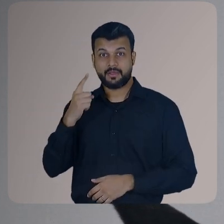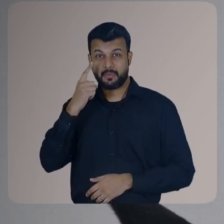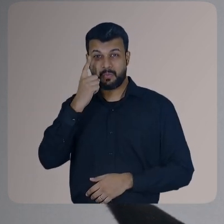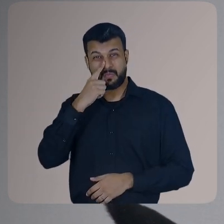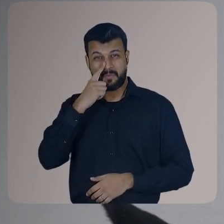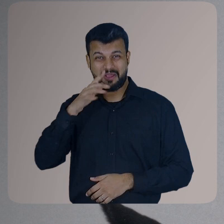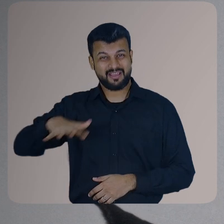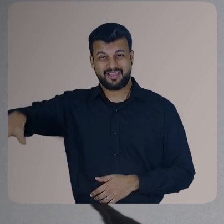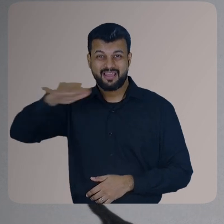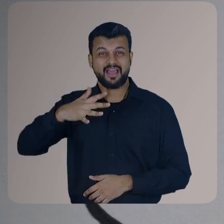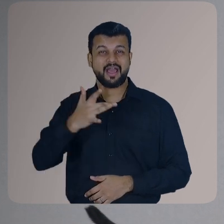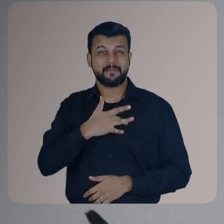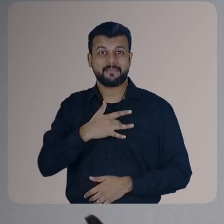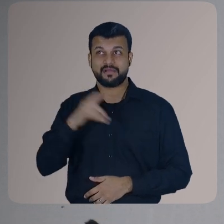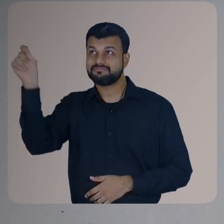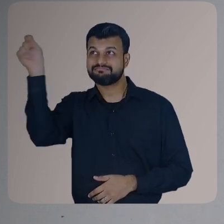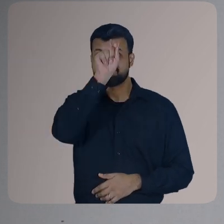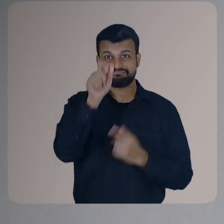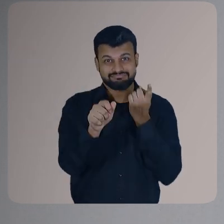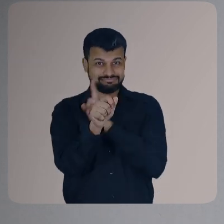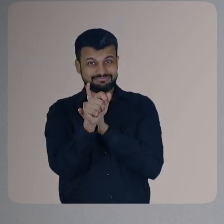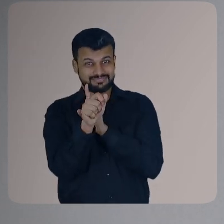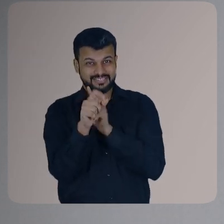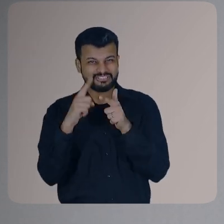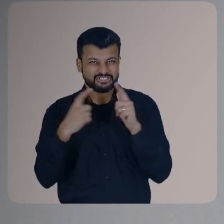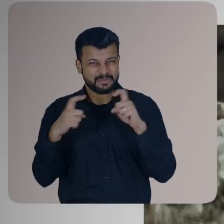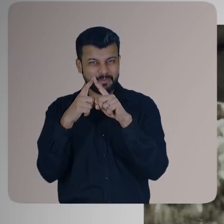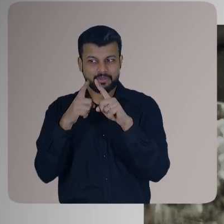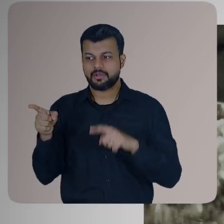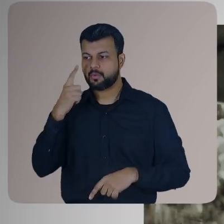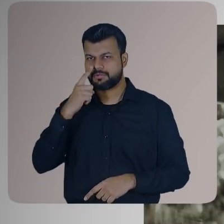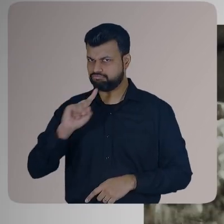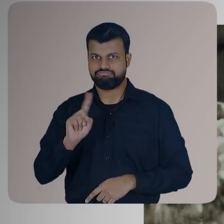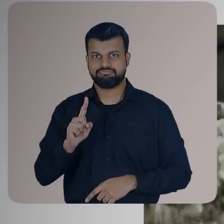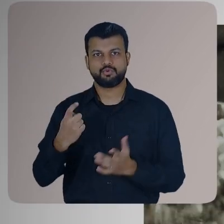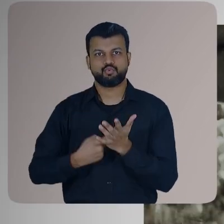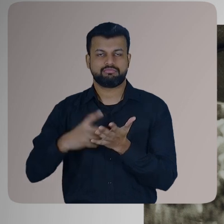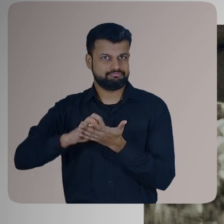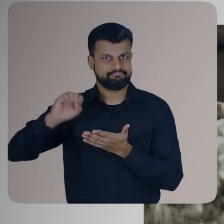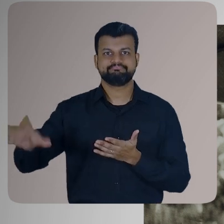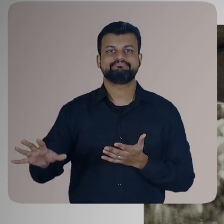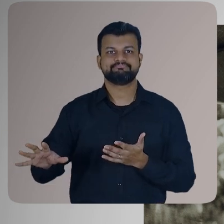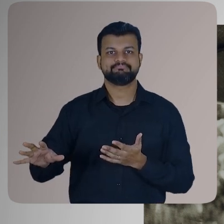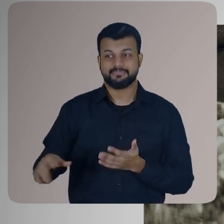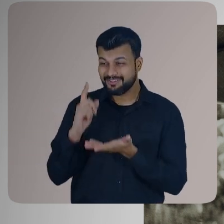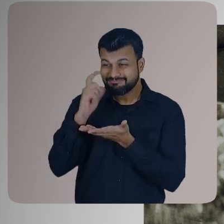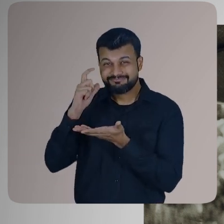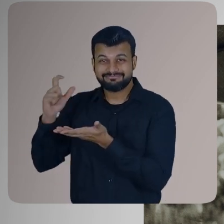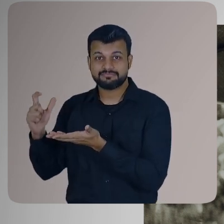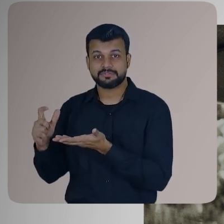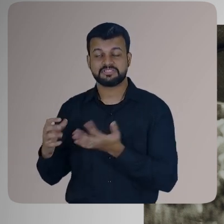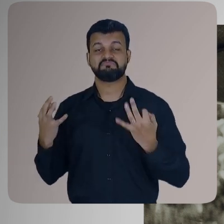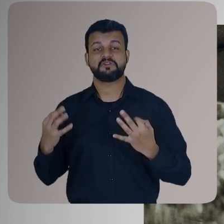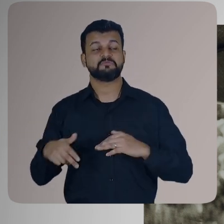subcontinent and was in fact the one who abolished the Pada system in Jaipur. Photography helped in shaping public perceptions of